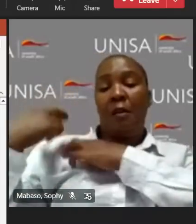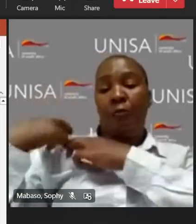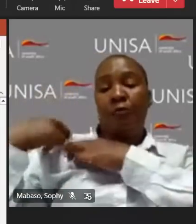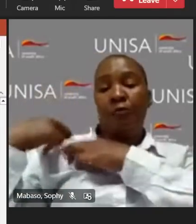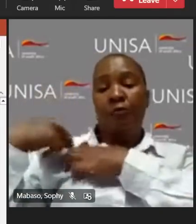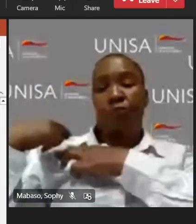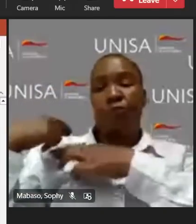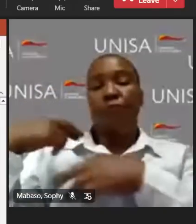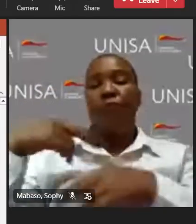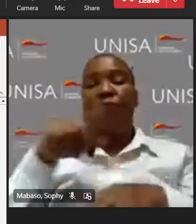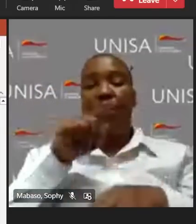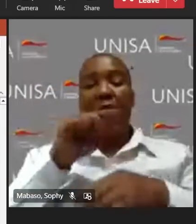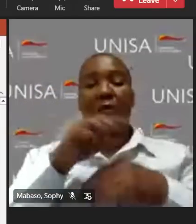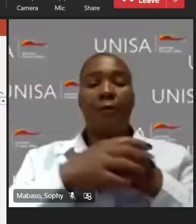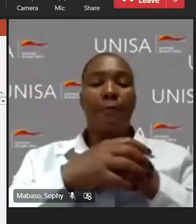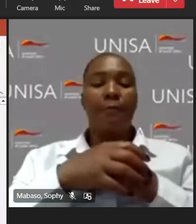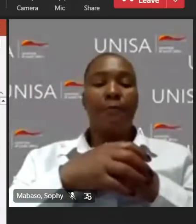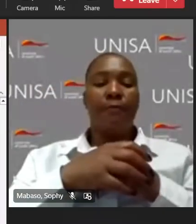your fees.